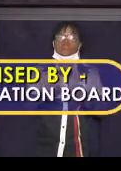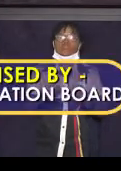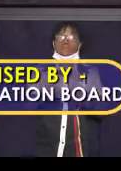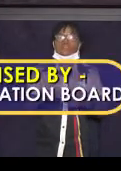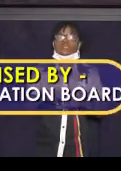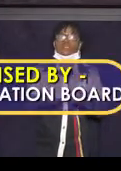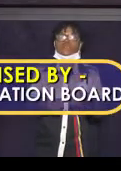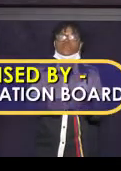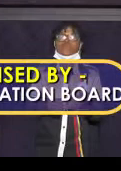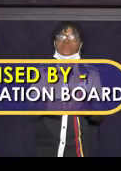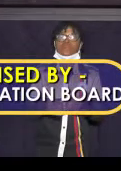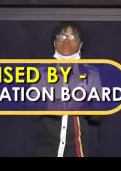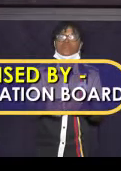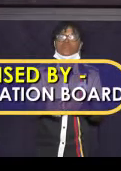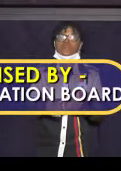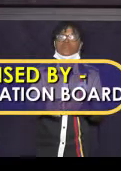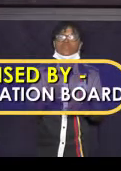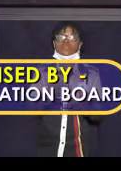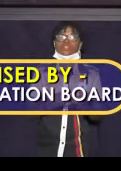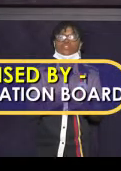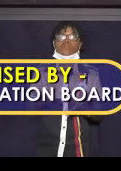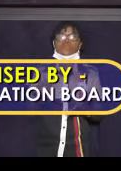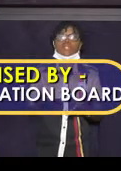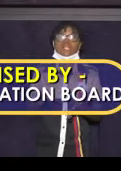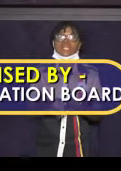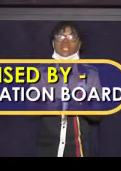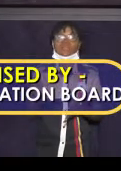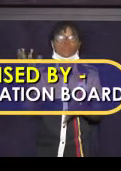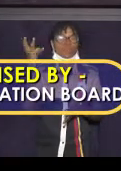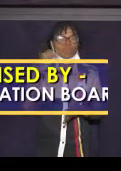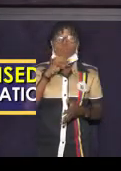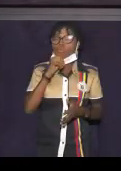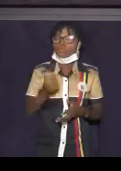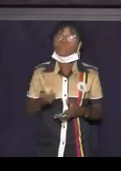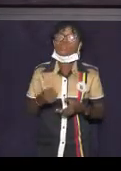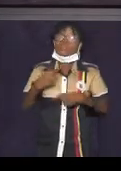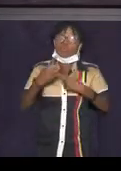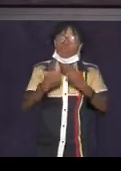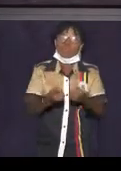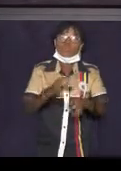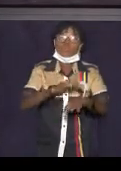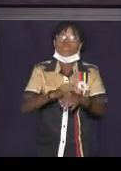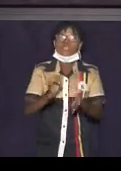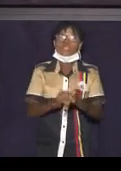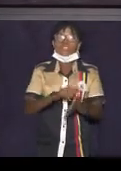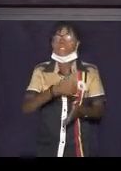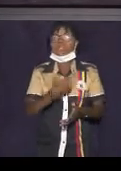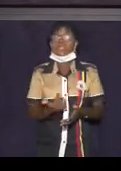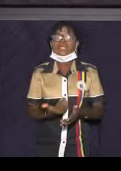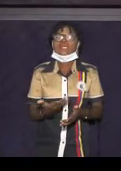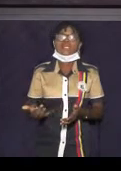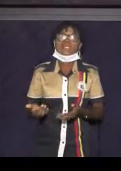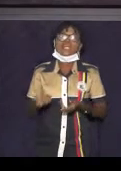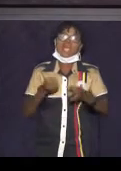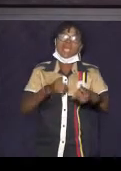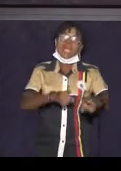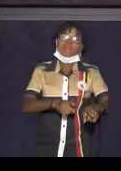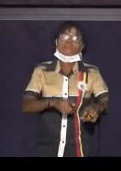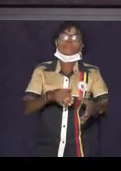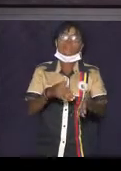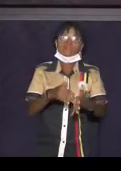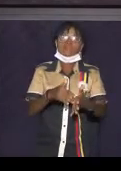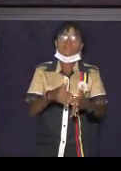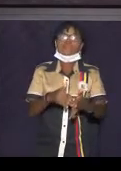or when something that was going on when another thing happened in the past. That is past continuous